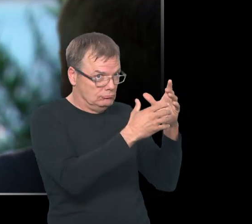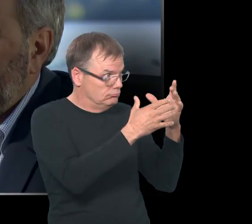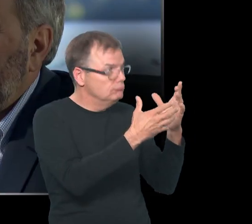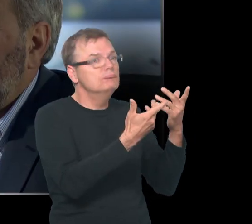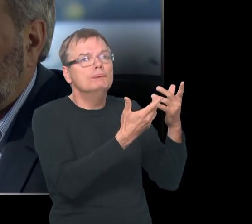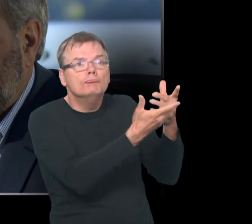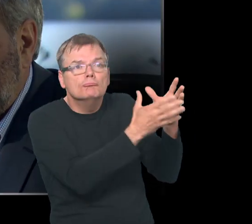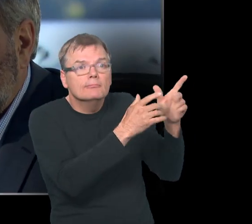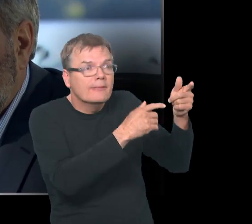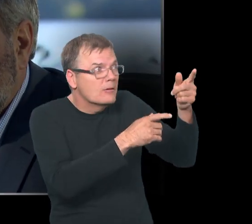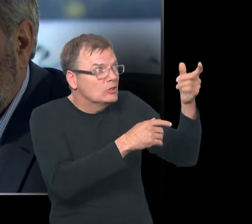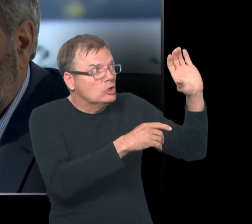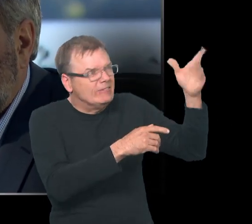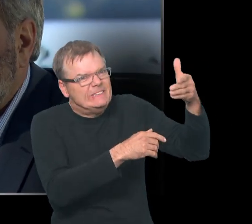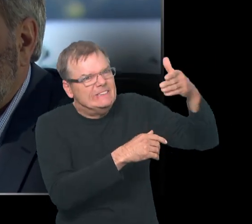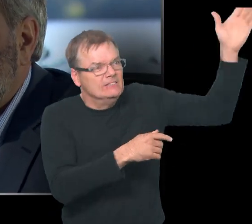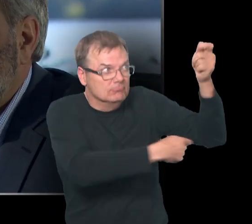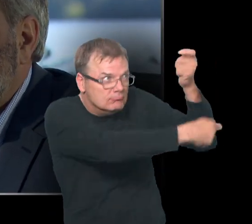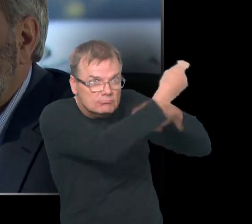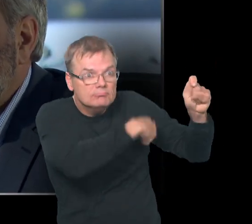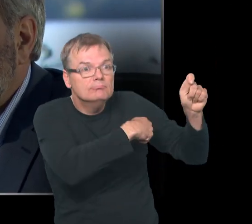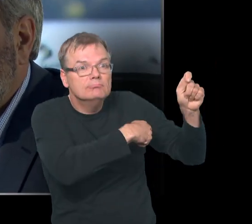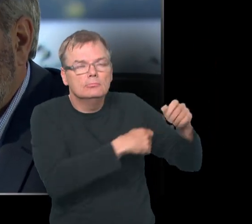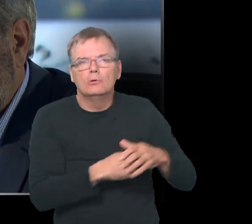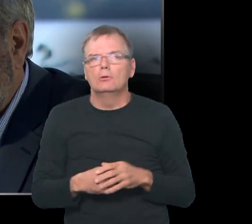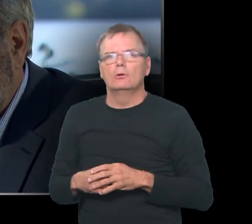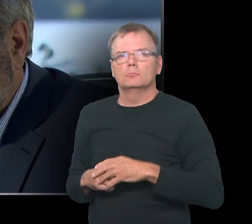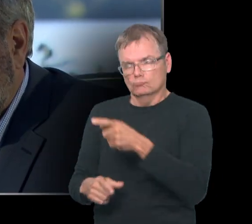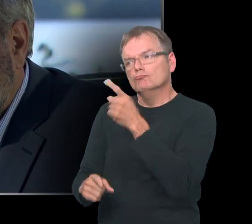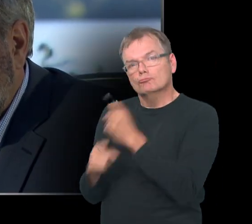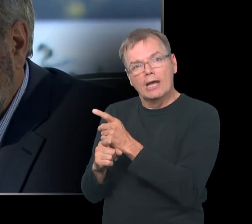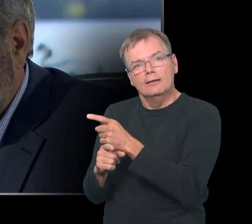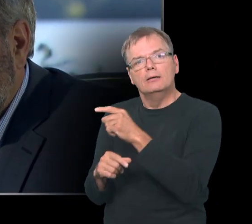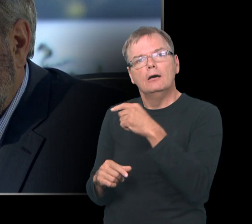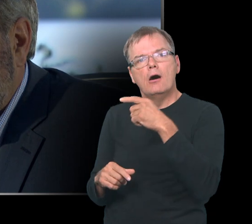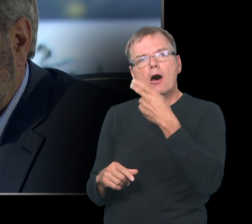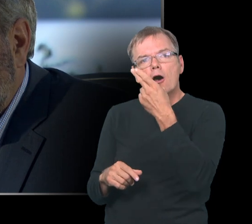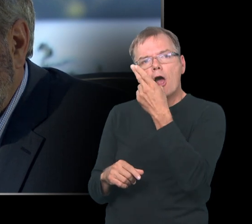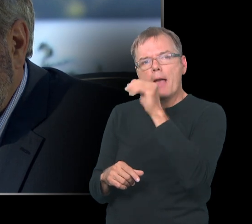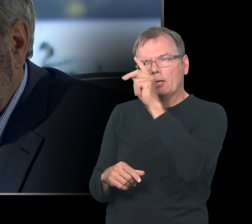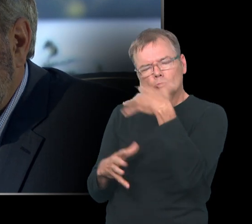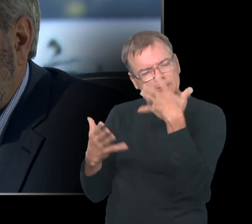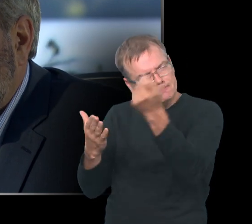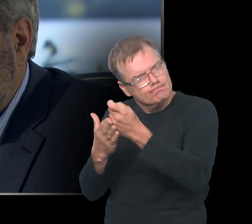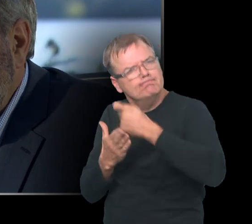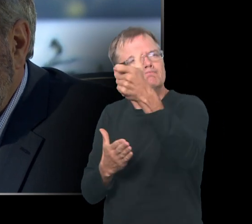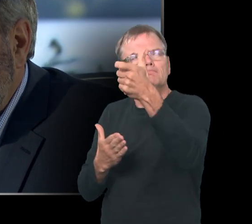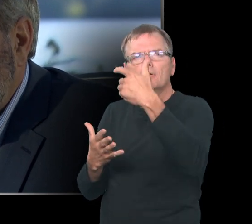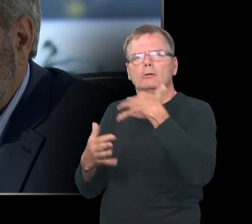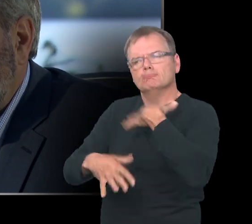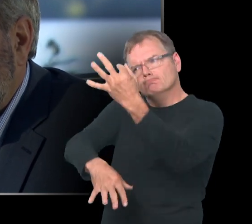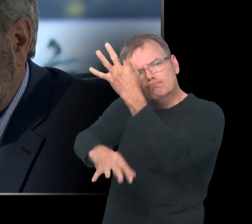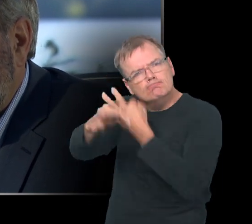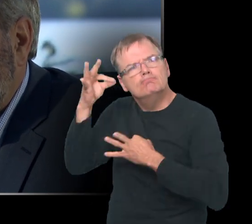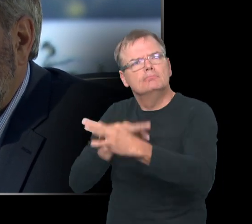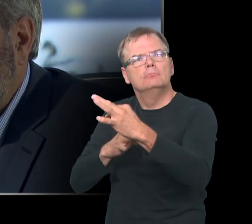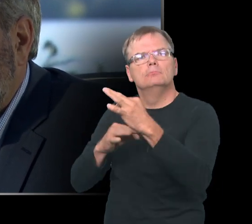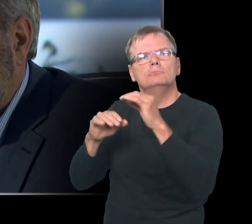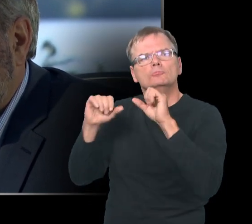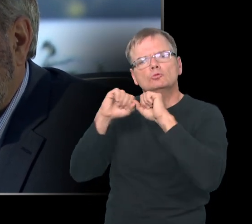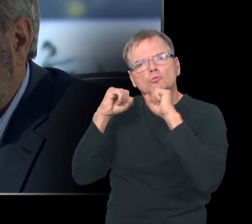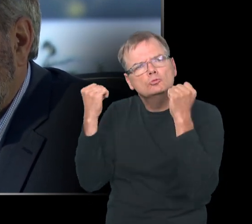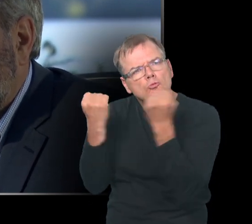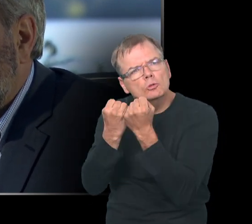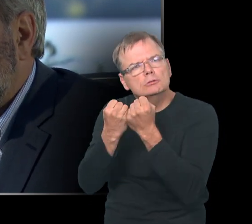gone. You're right. My priority is to defeat Stephen Harper and replace him with a progressive, social democratic